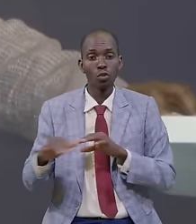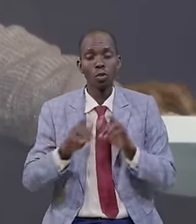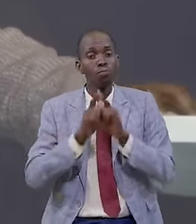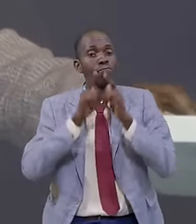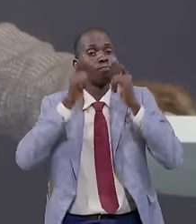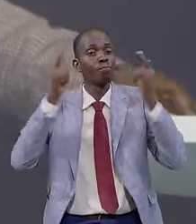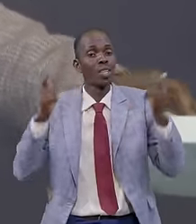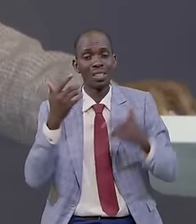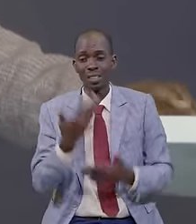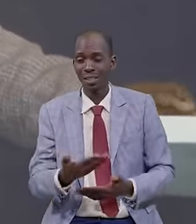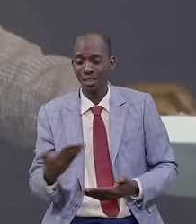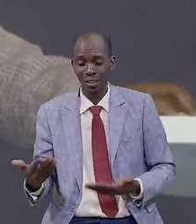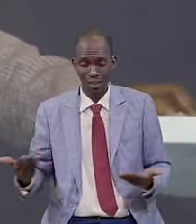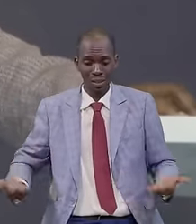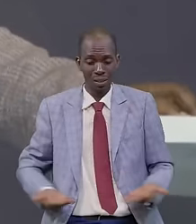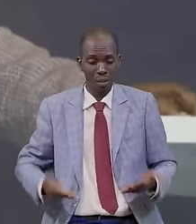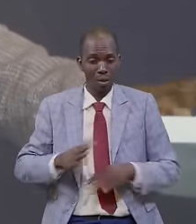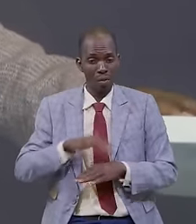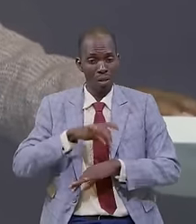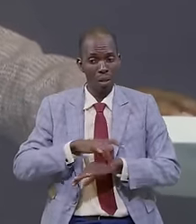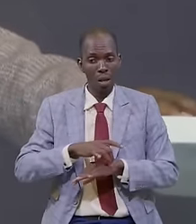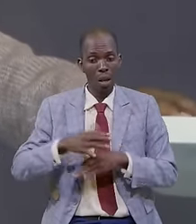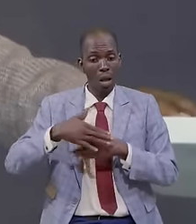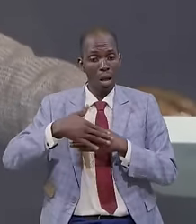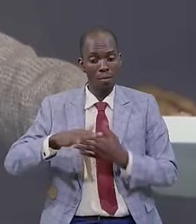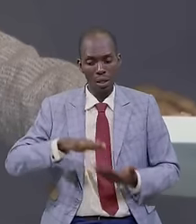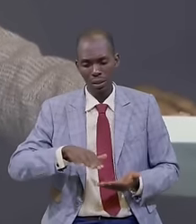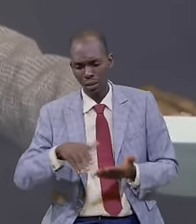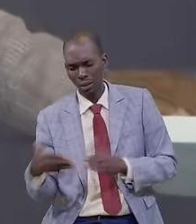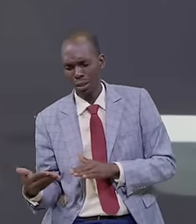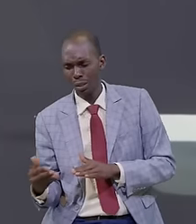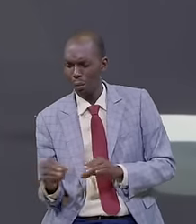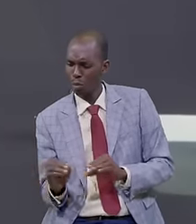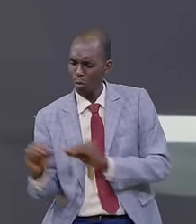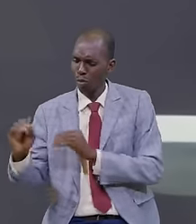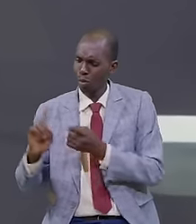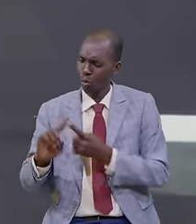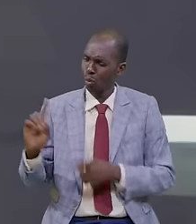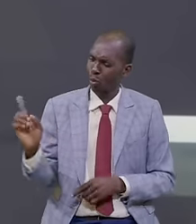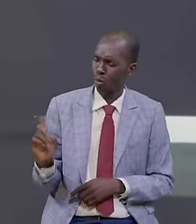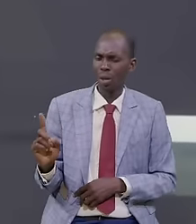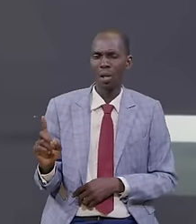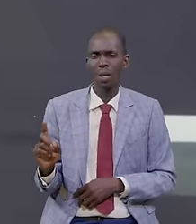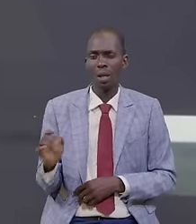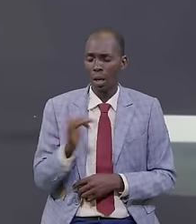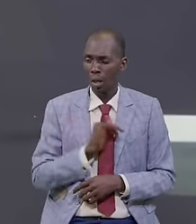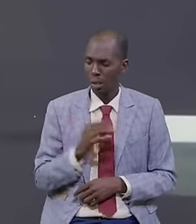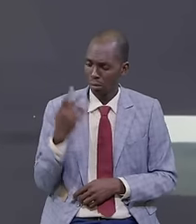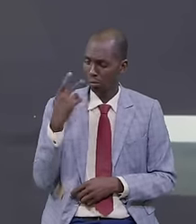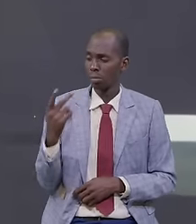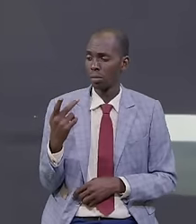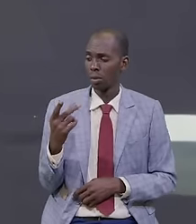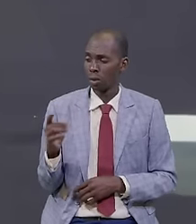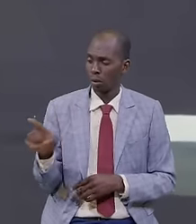they go to the other side after death. And I see where they get to.